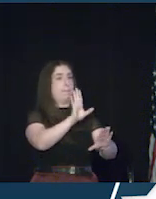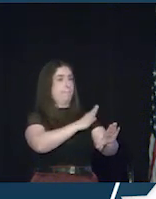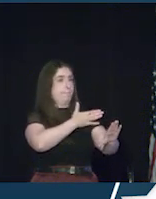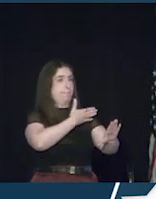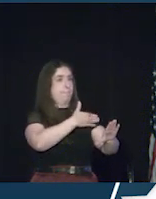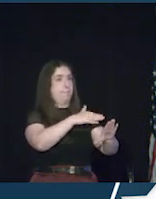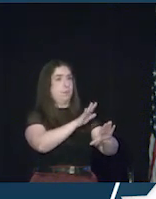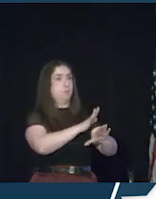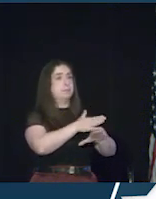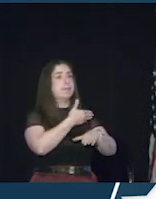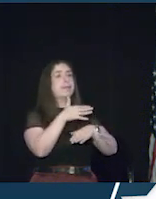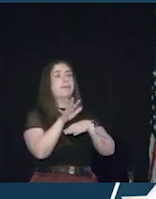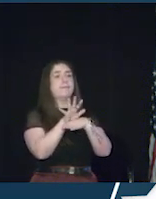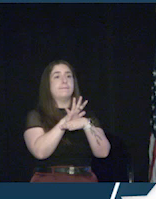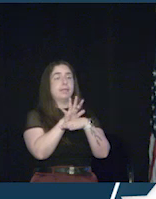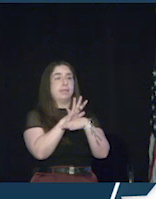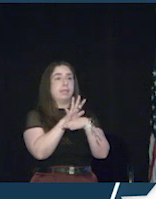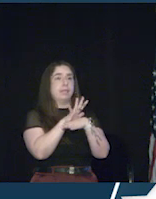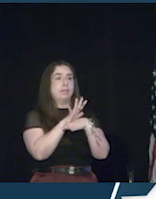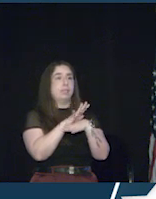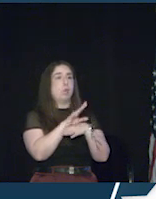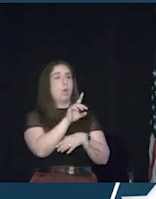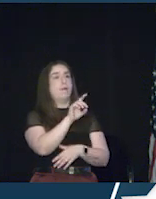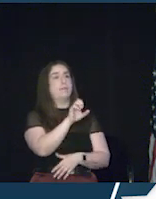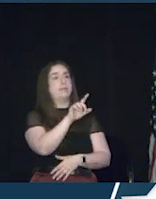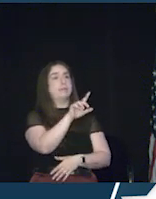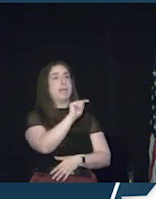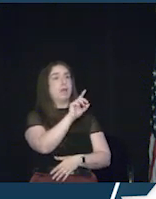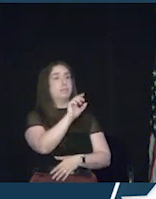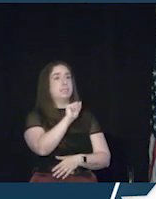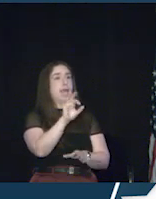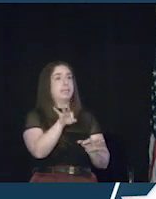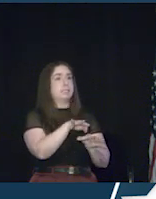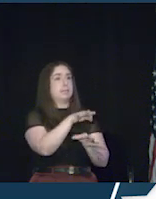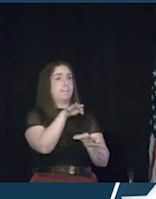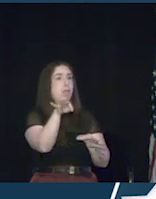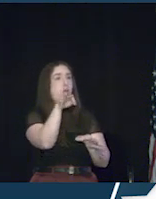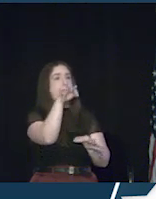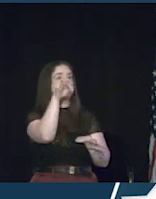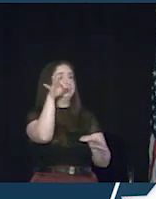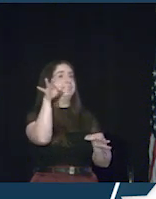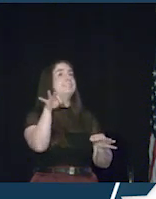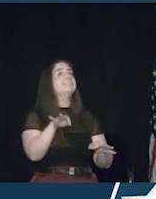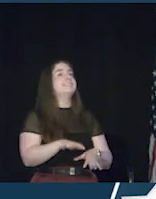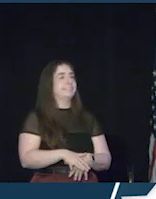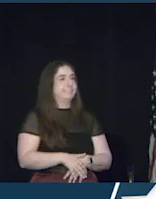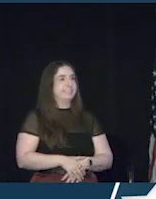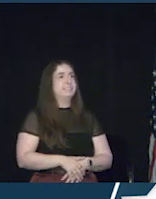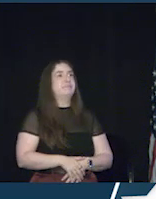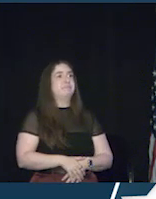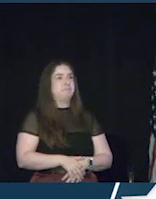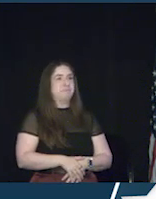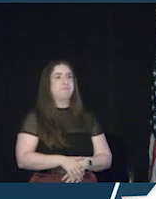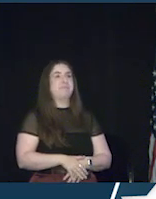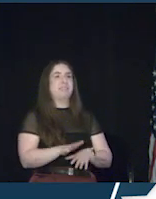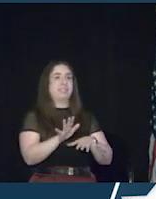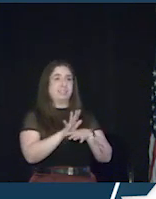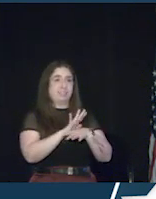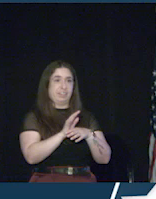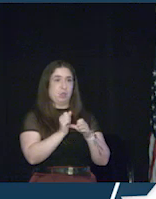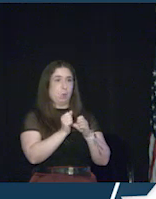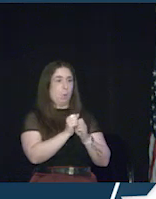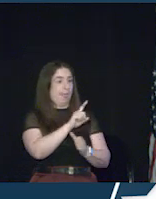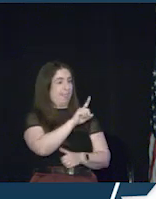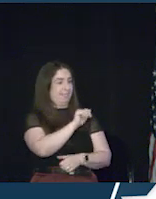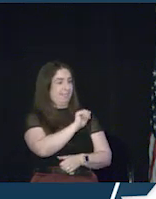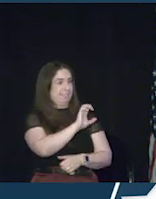from the Delta Spirit. Delta Spirit, a band, made a music video with Zach and Jamie that